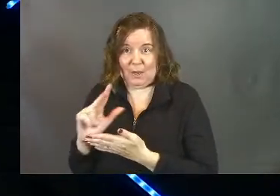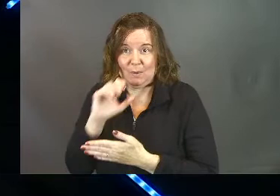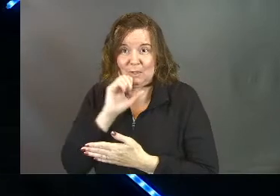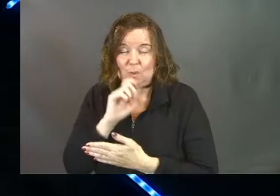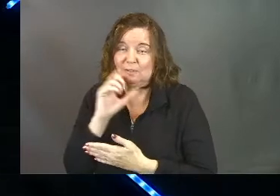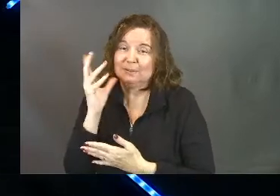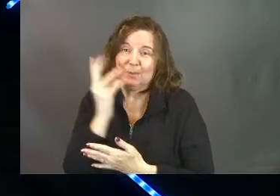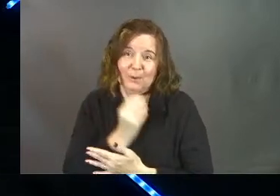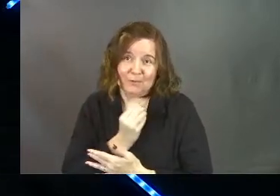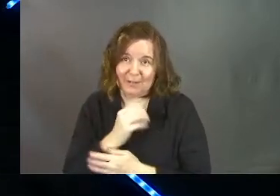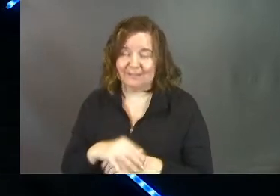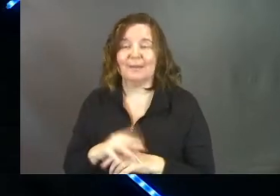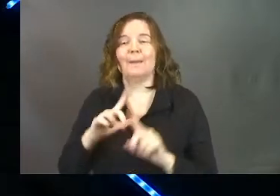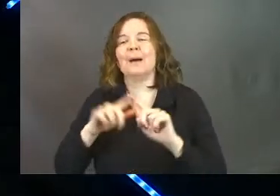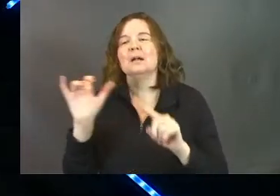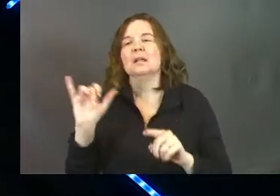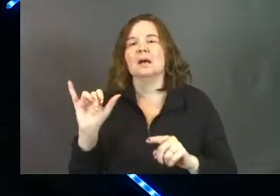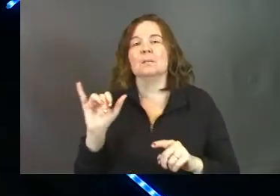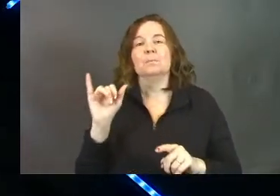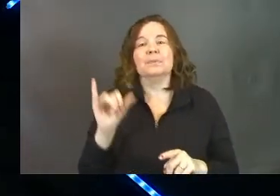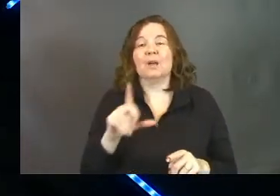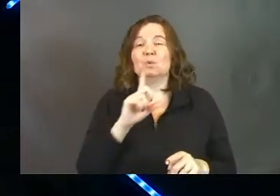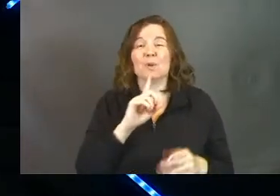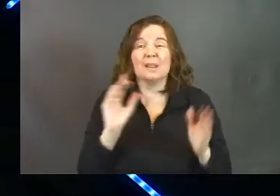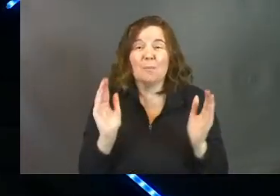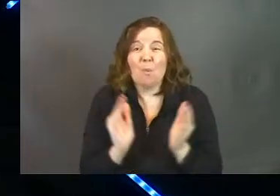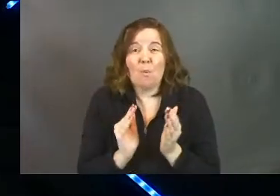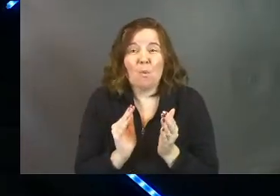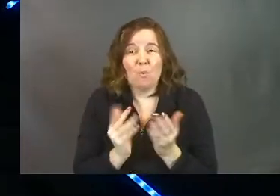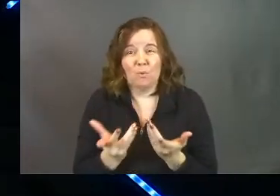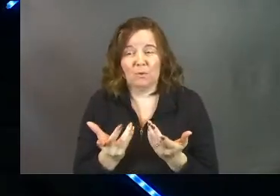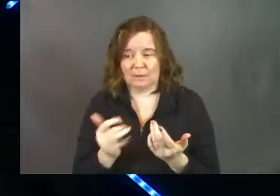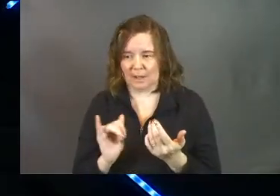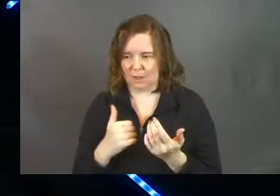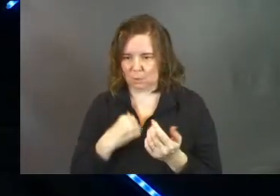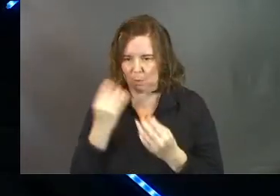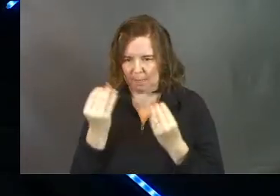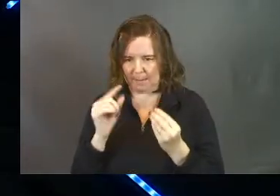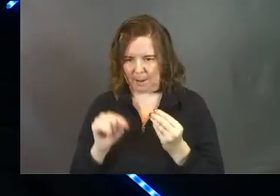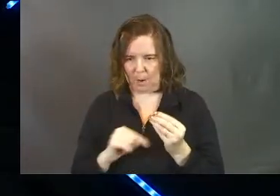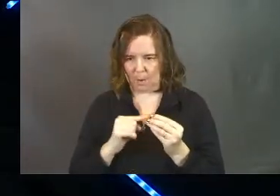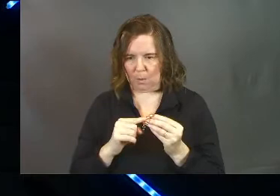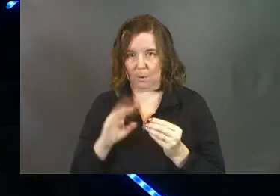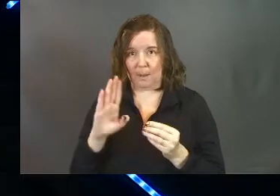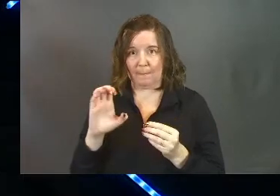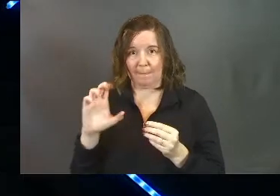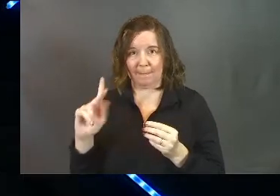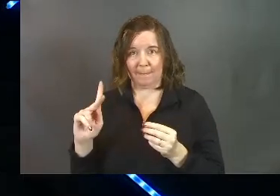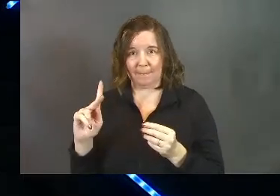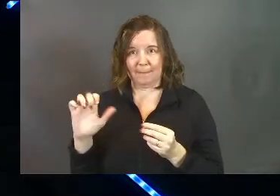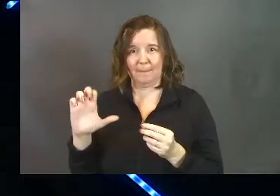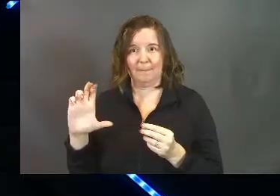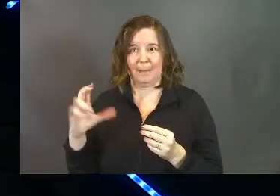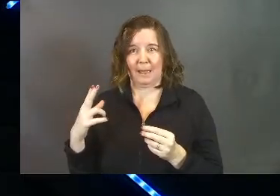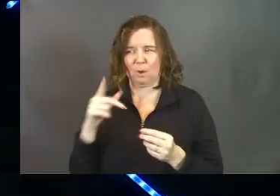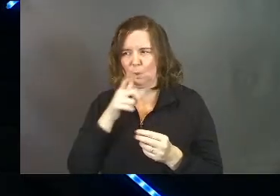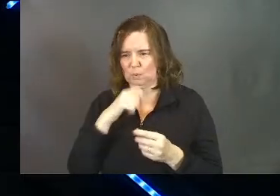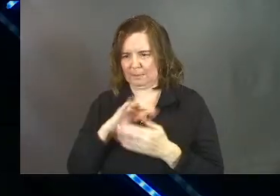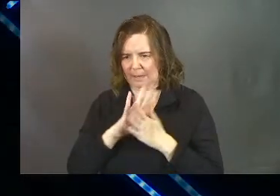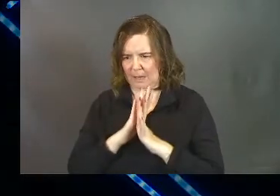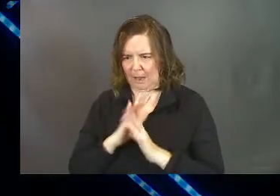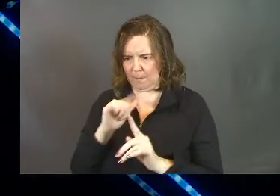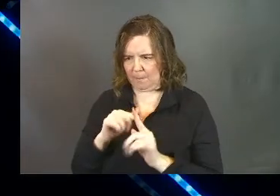She's beautiful. But it's like, that's really small. And like you think about Beck and you're like, who are you gonna become? What are you